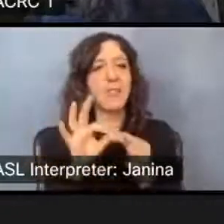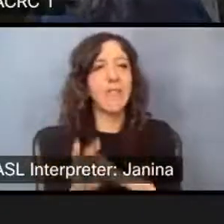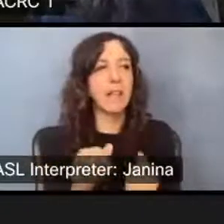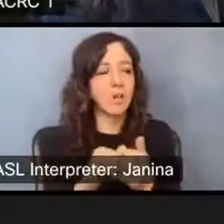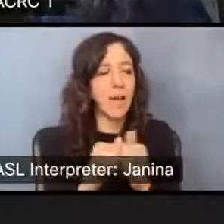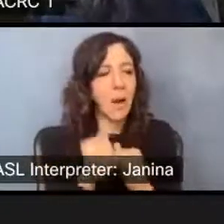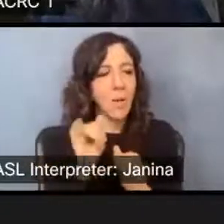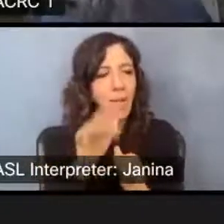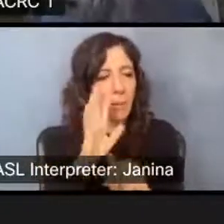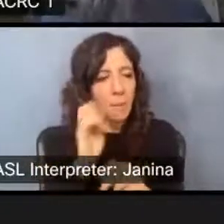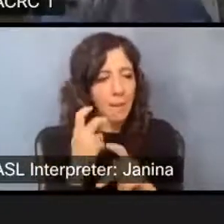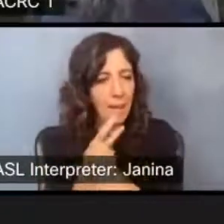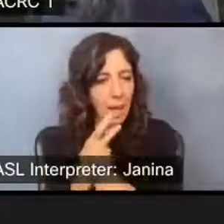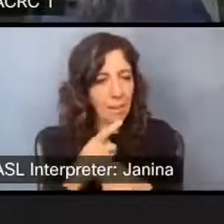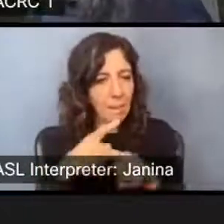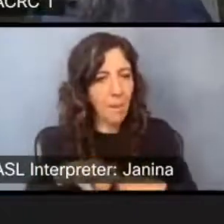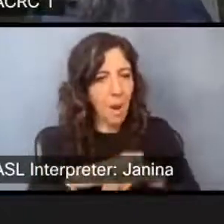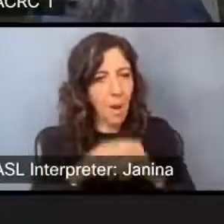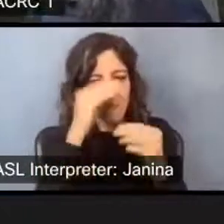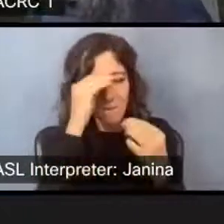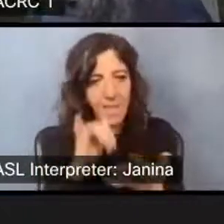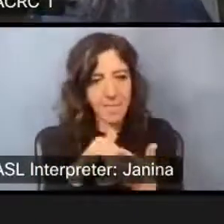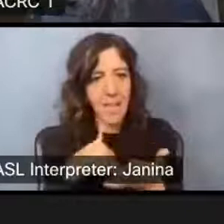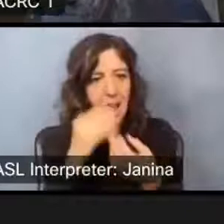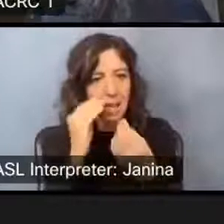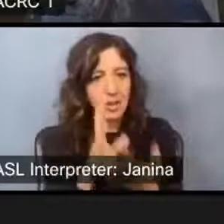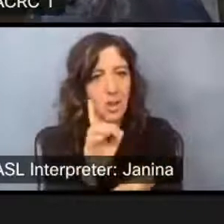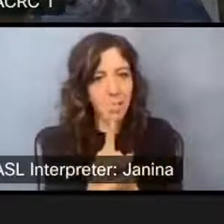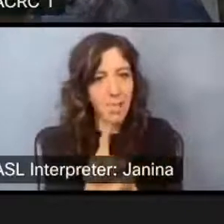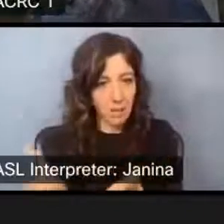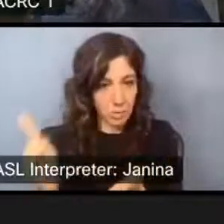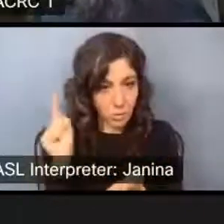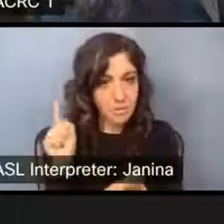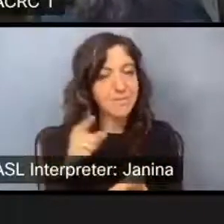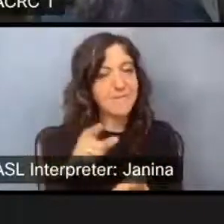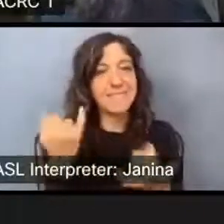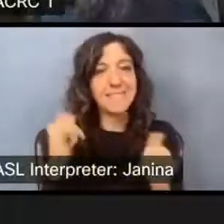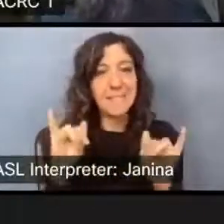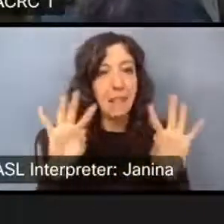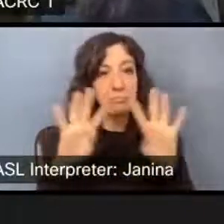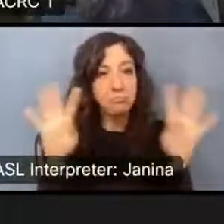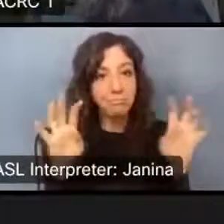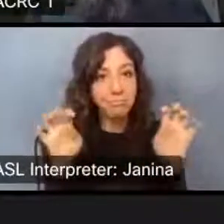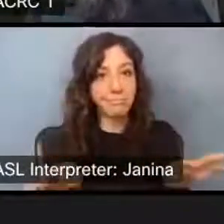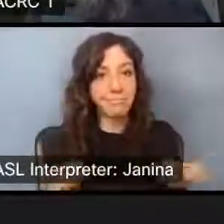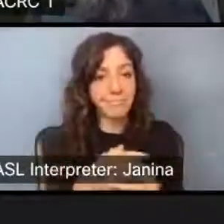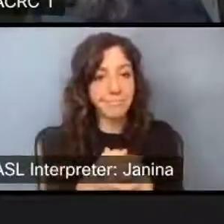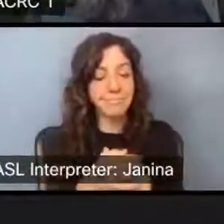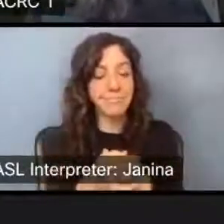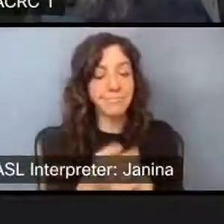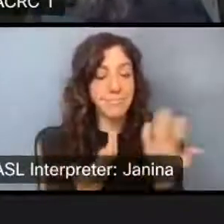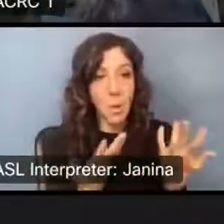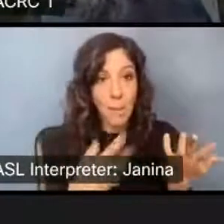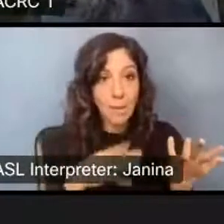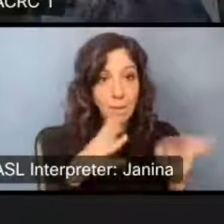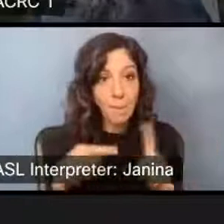that's going to be calculated based on the information that I shared last week. It's still up in the air. To reference what I'm talking about, there